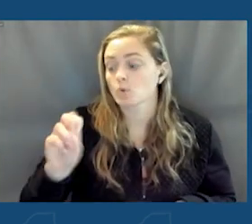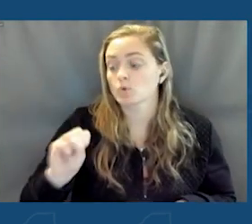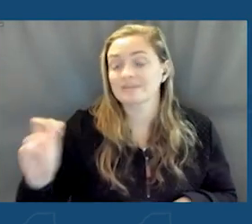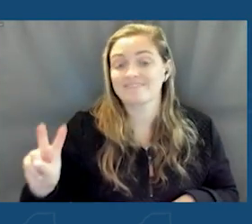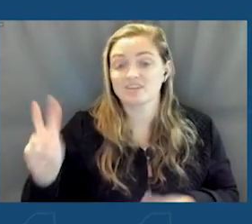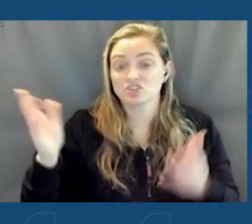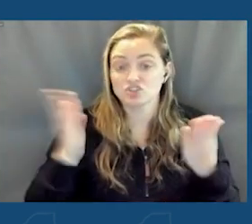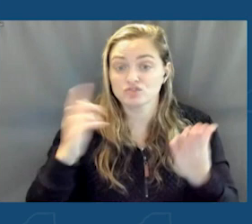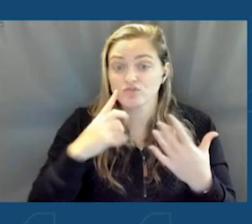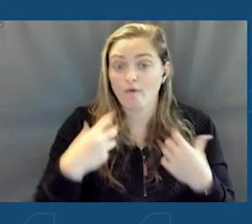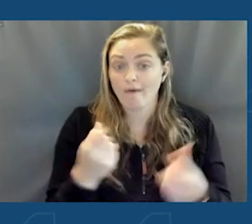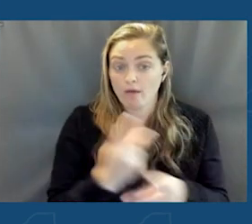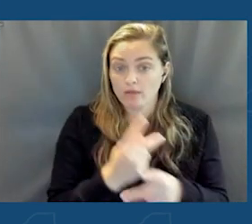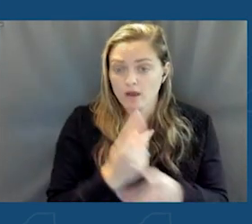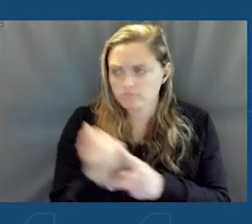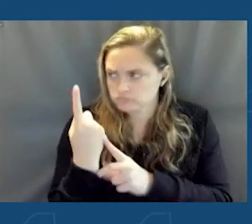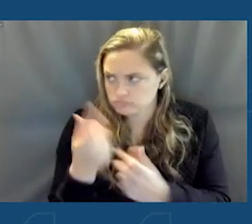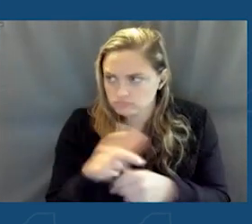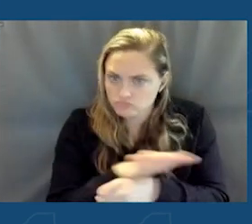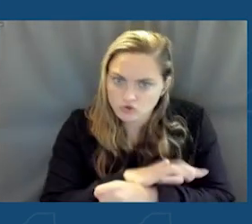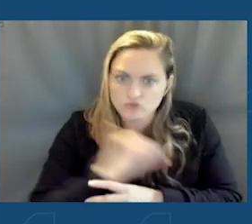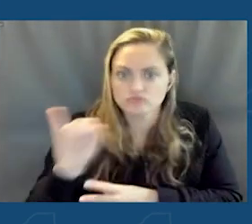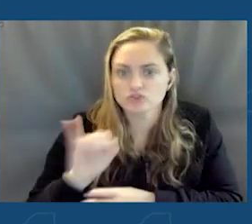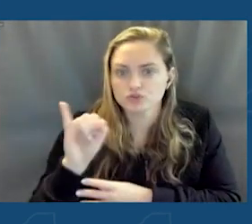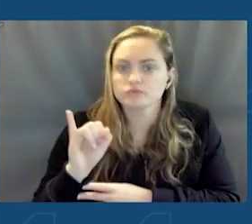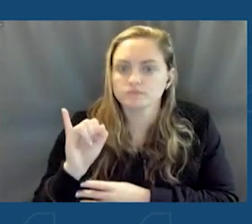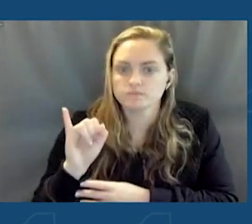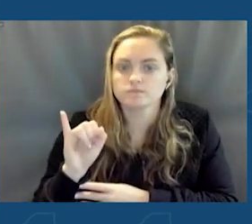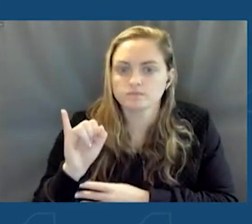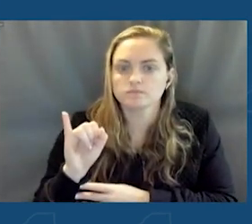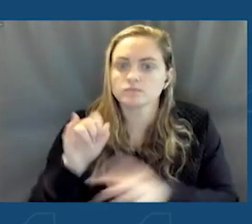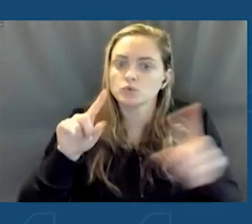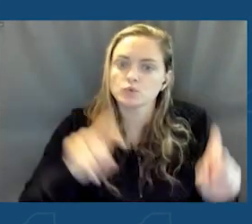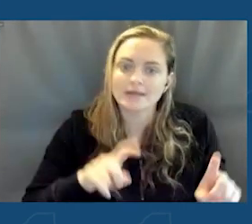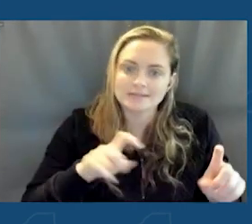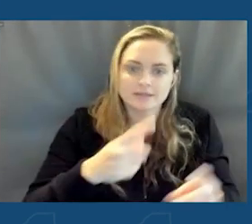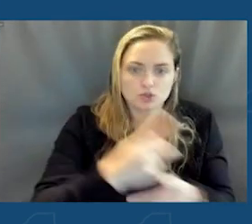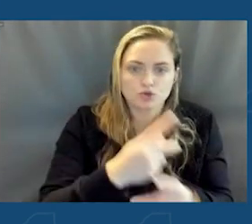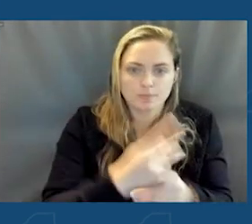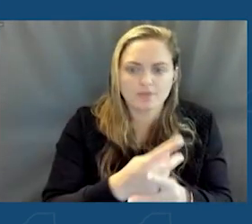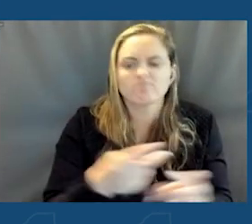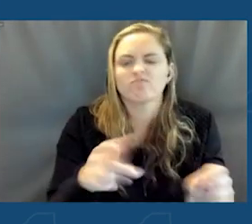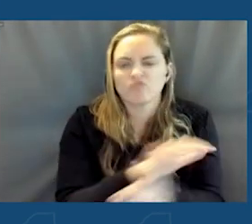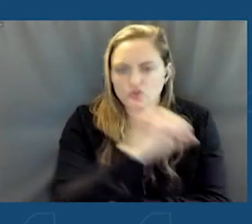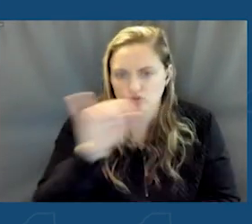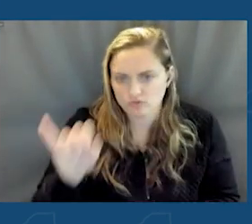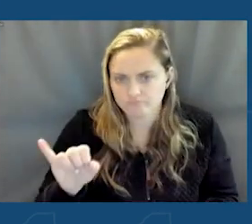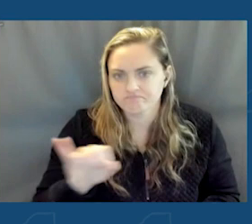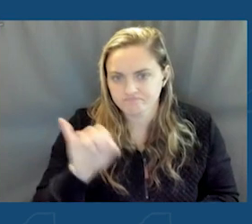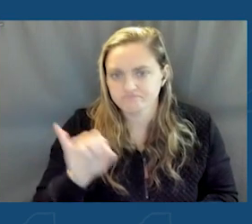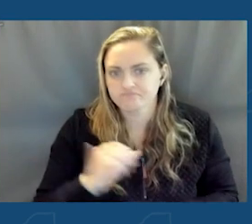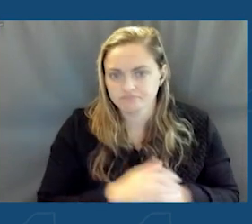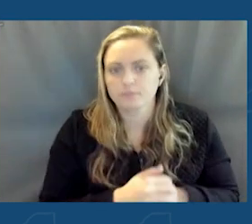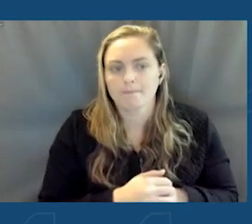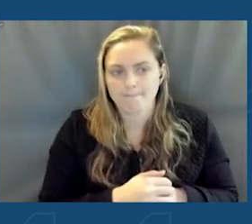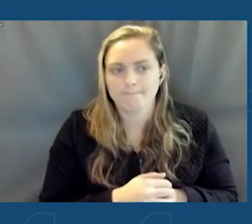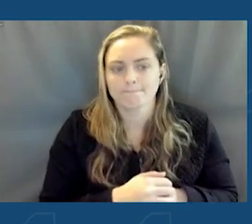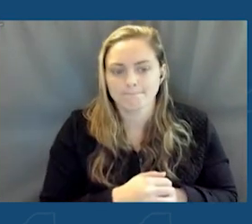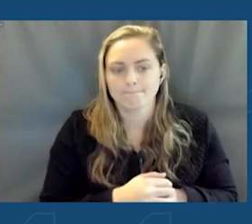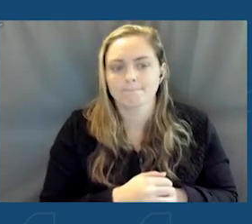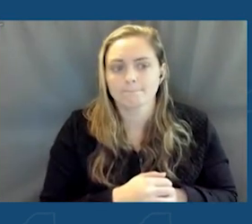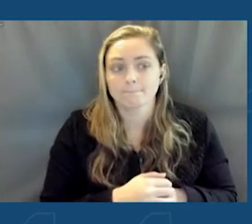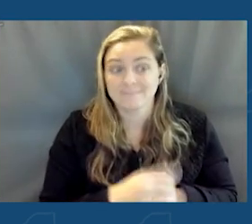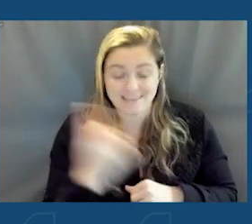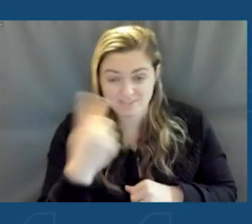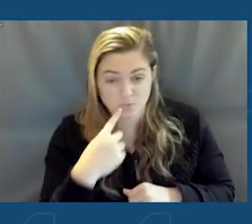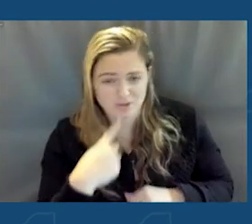are fully covered by insurance companies as well, so that includes testing and treatment. And if you have any coverage issues, let us know. If someone tells you it's not coverage,